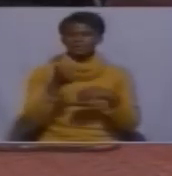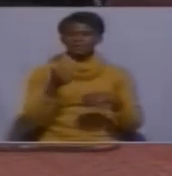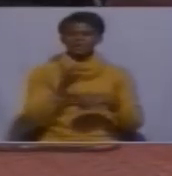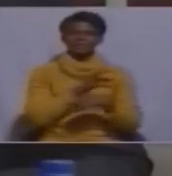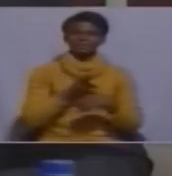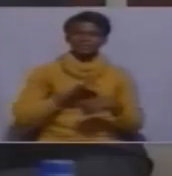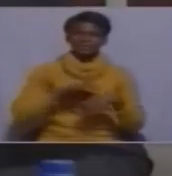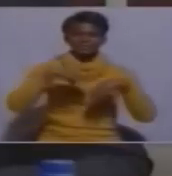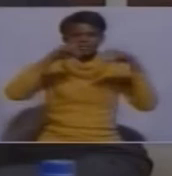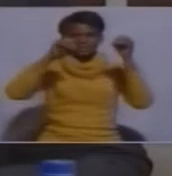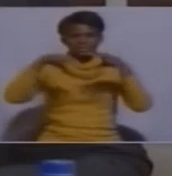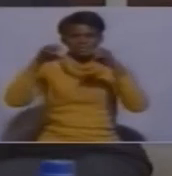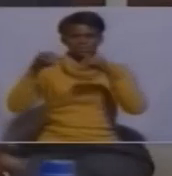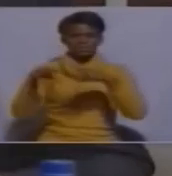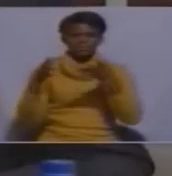ZESCO,